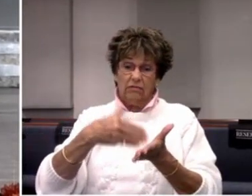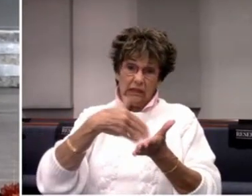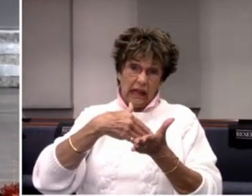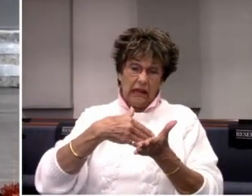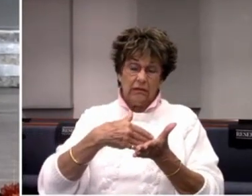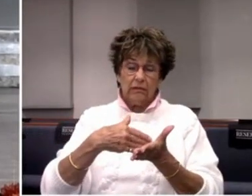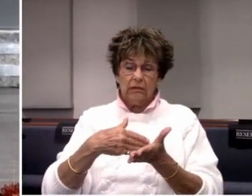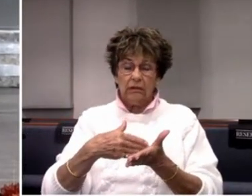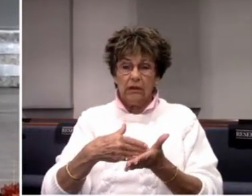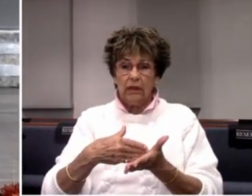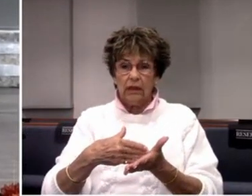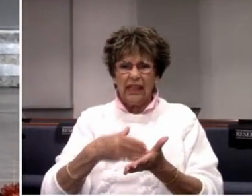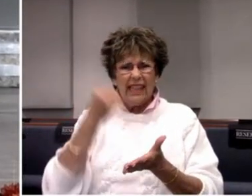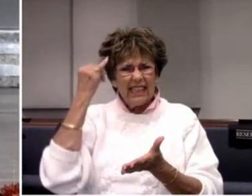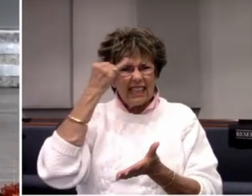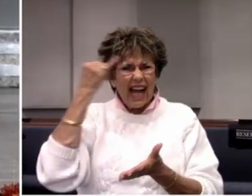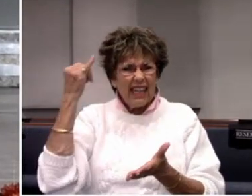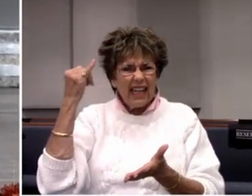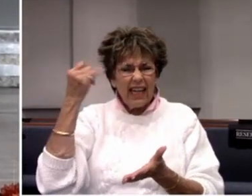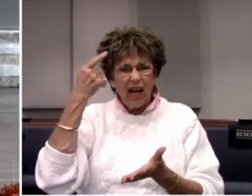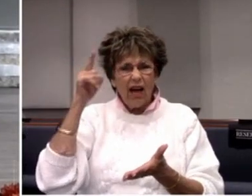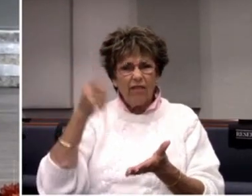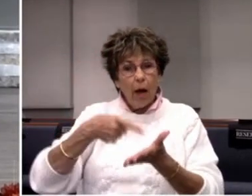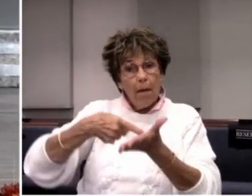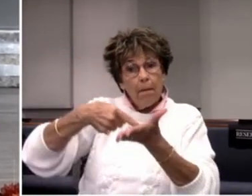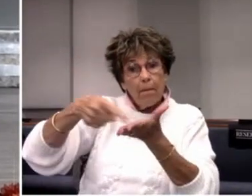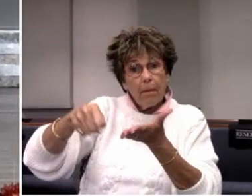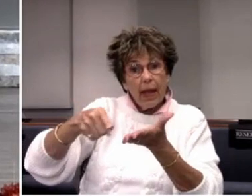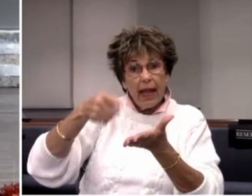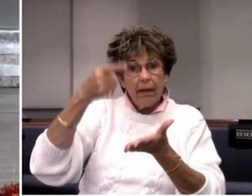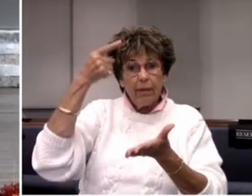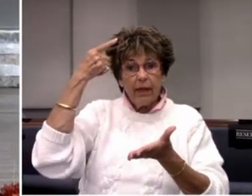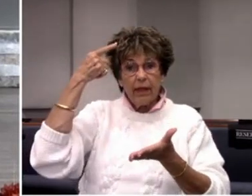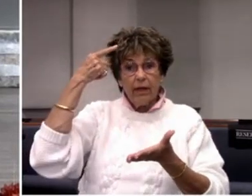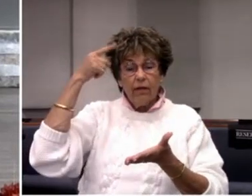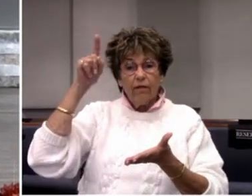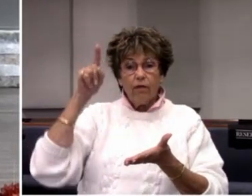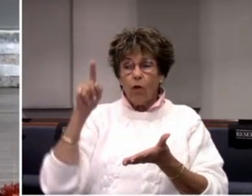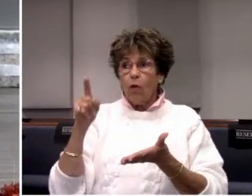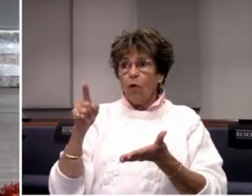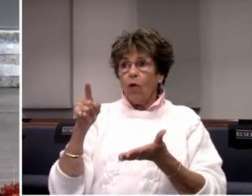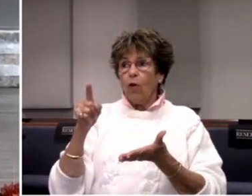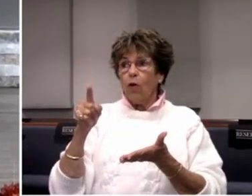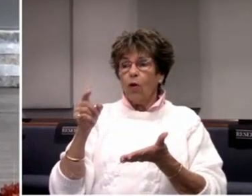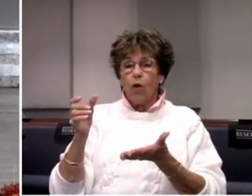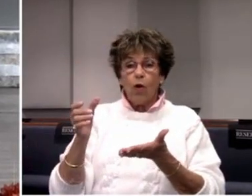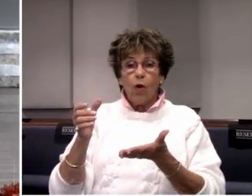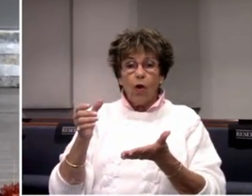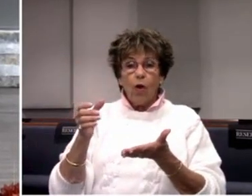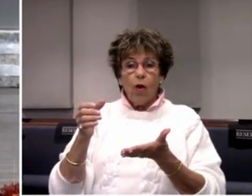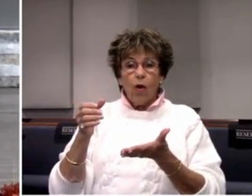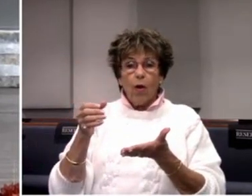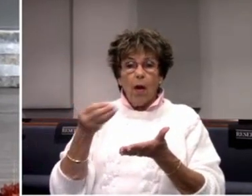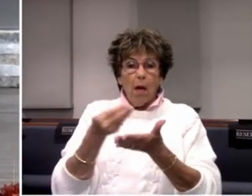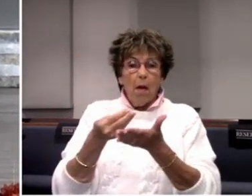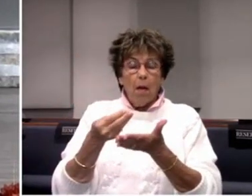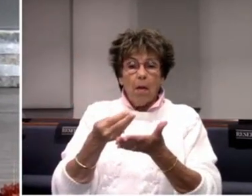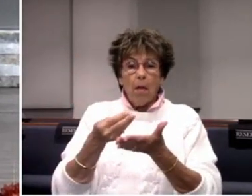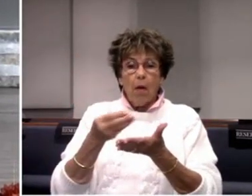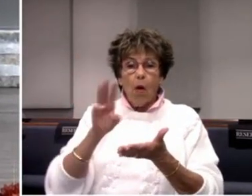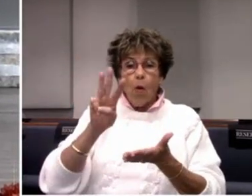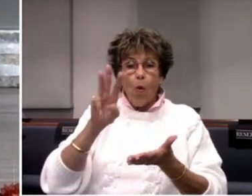idea of a payment for wages. Now,